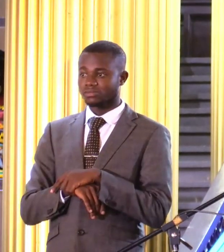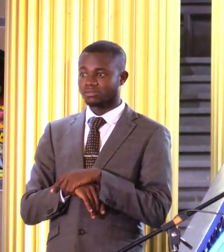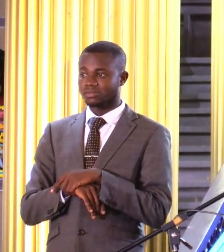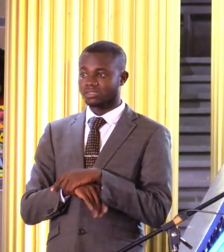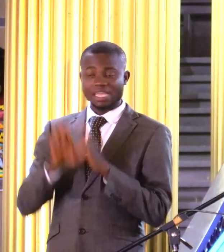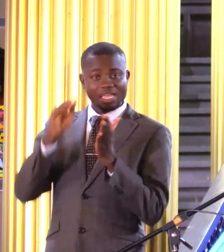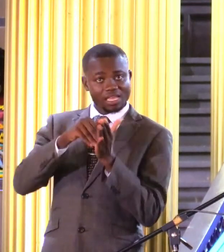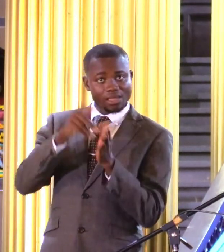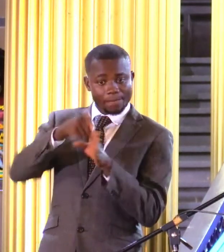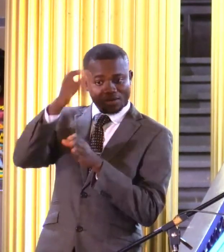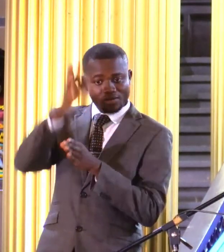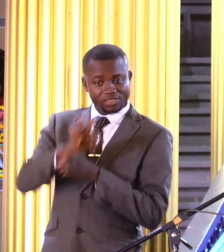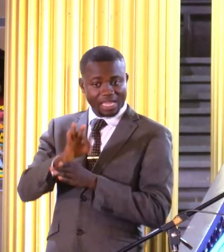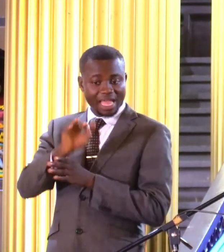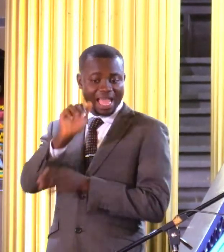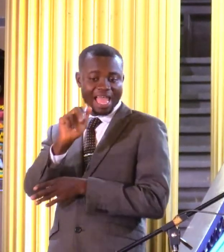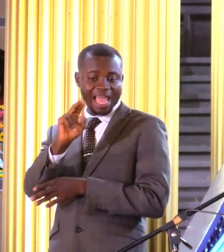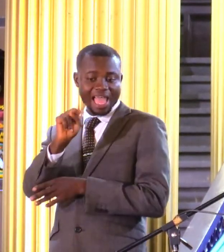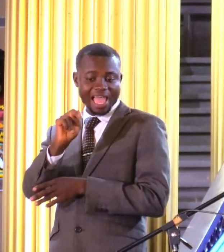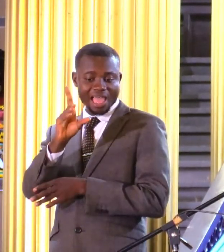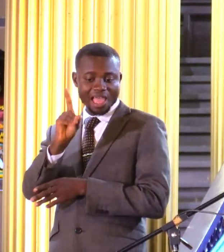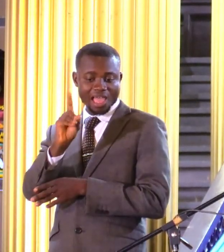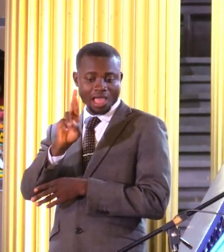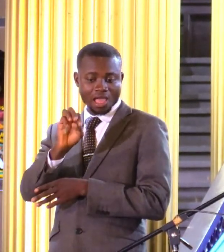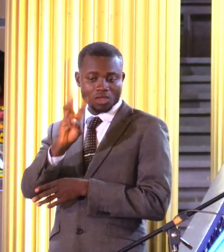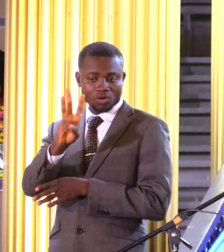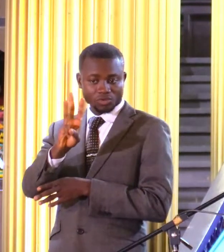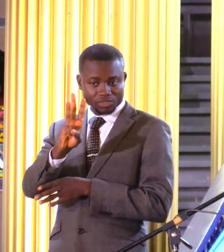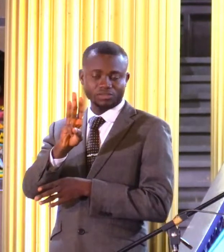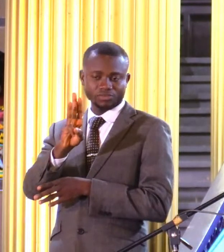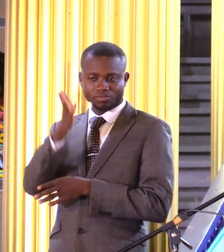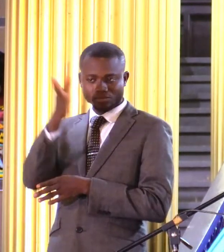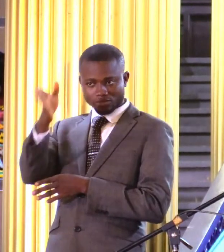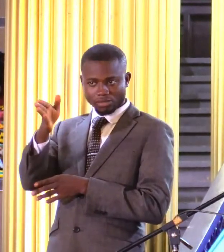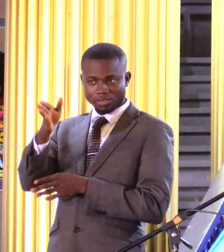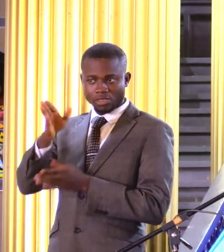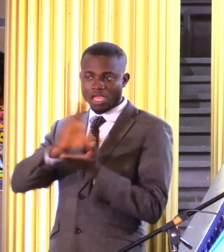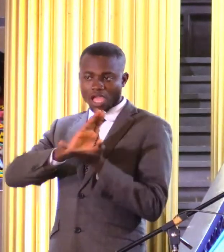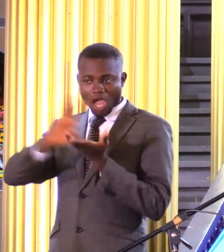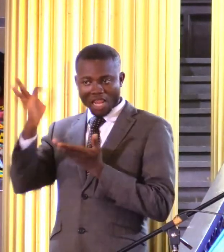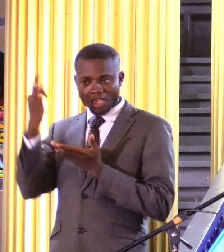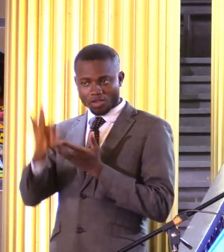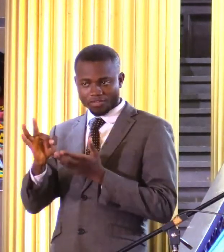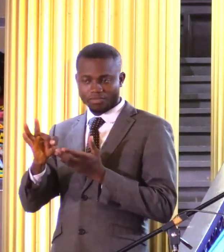Professor Andrew Ejay, former Deputy Provost, College of Health Sciences.